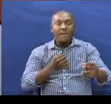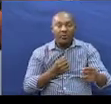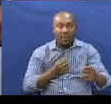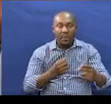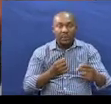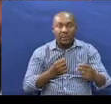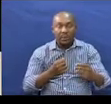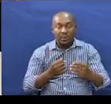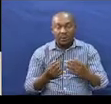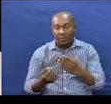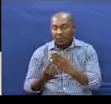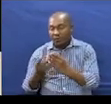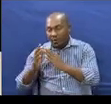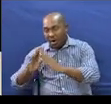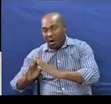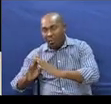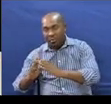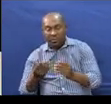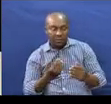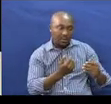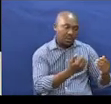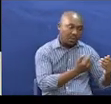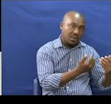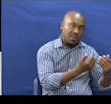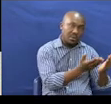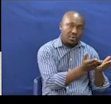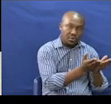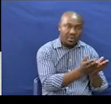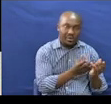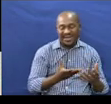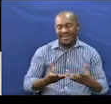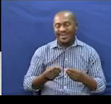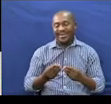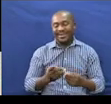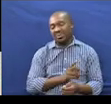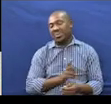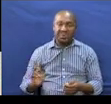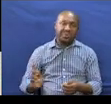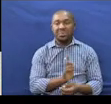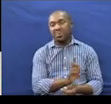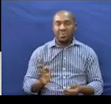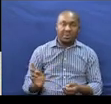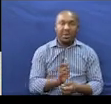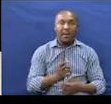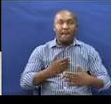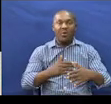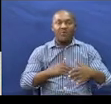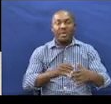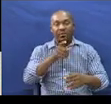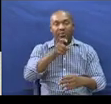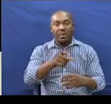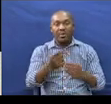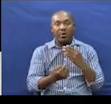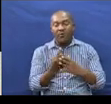the home to the school, school to the homes, very simple. That is a movement of people from